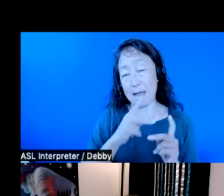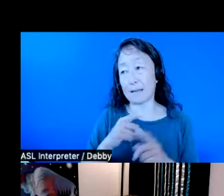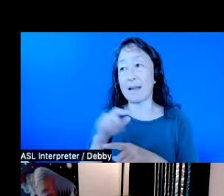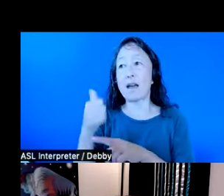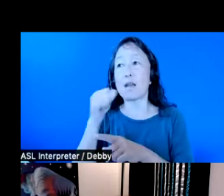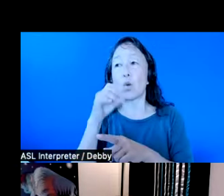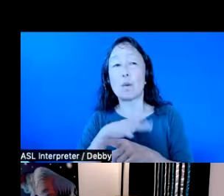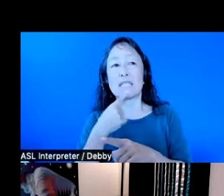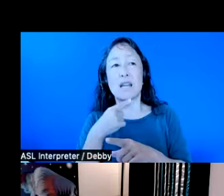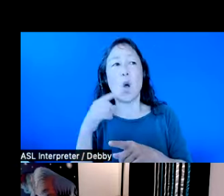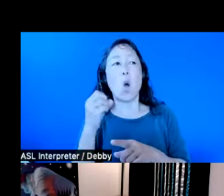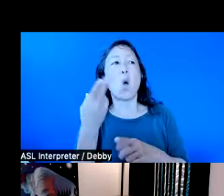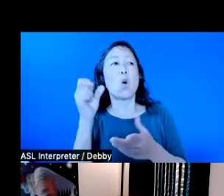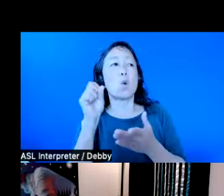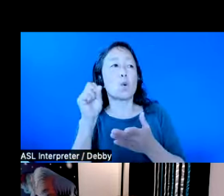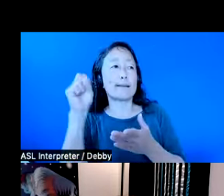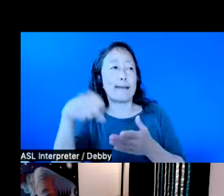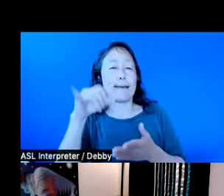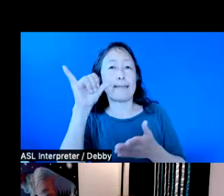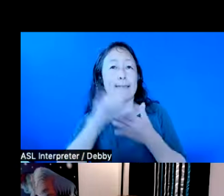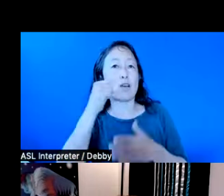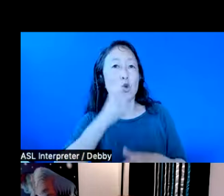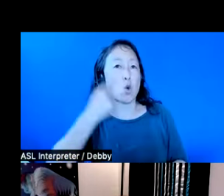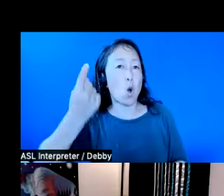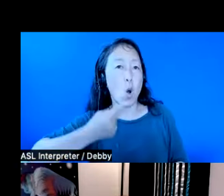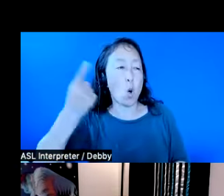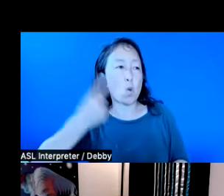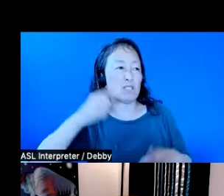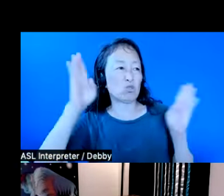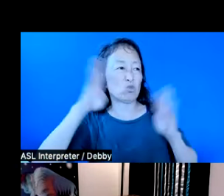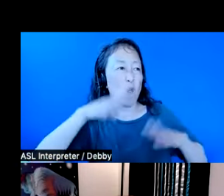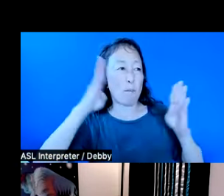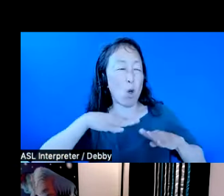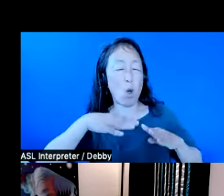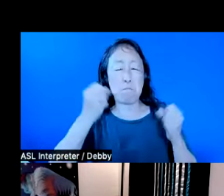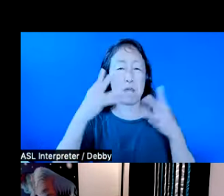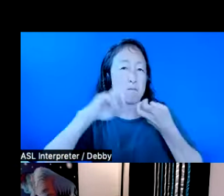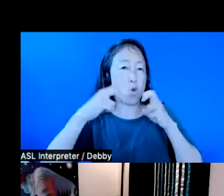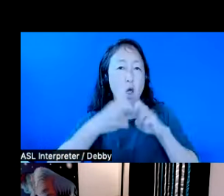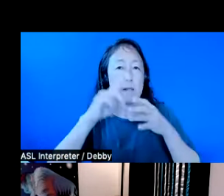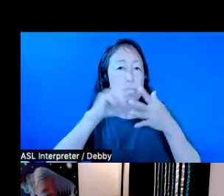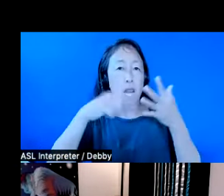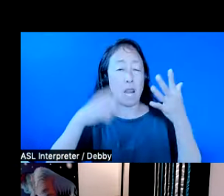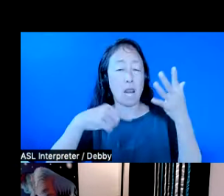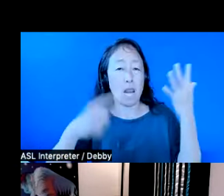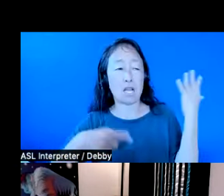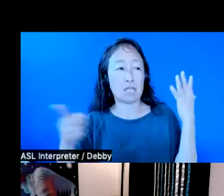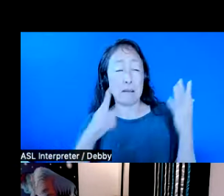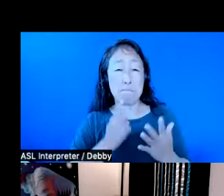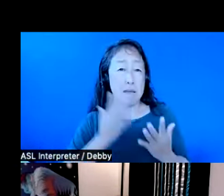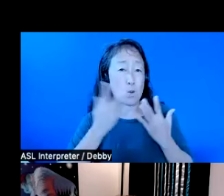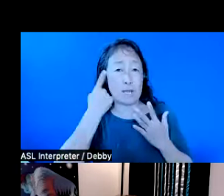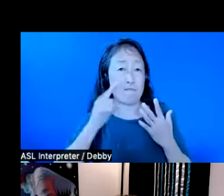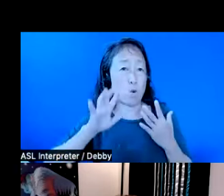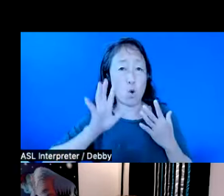She's always got all kinds of problems. And she's just an embarrassment to her family, to her dad and to her grandma and all the